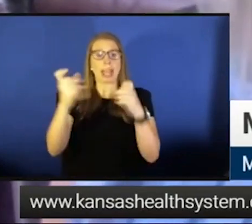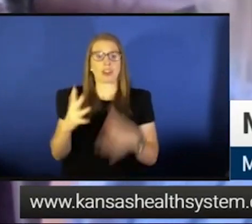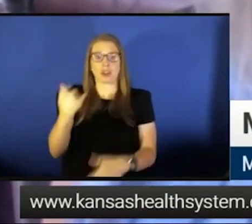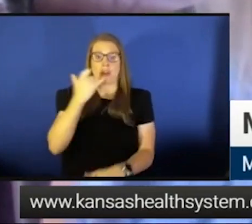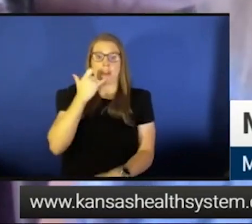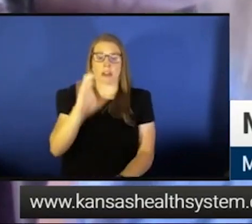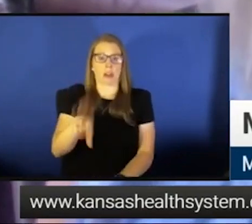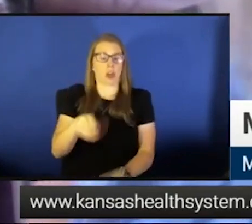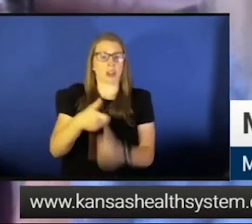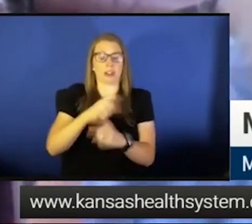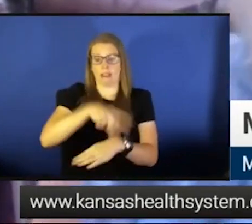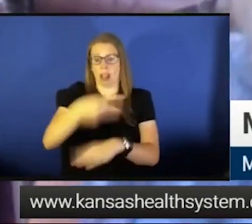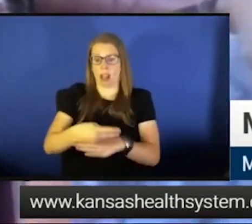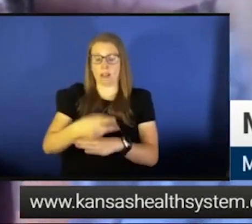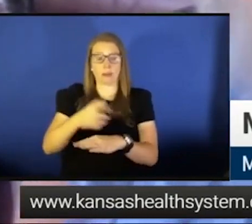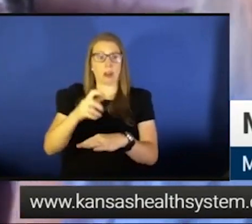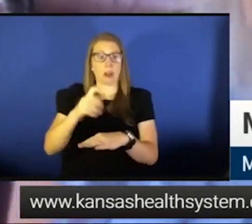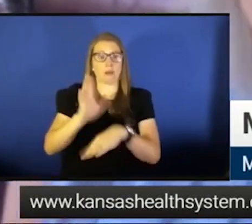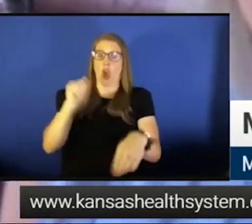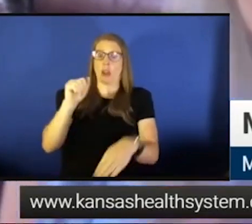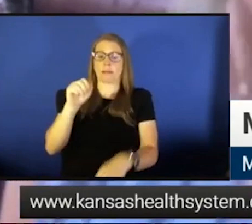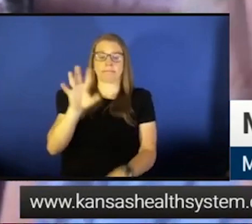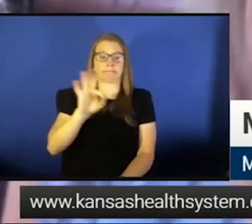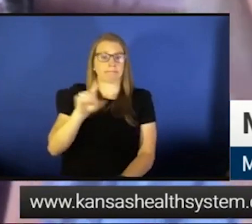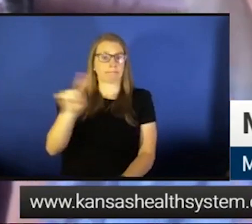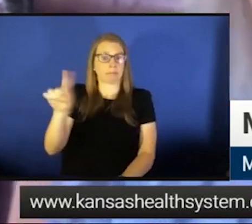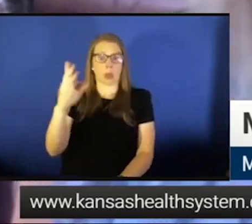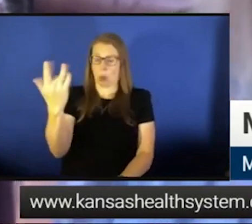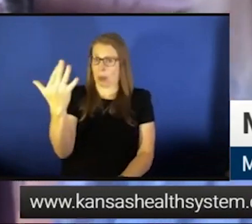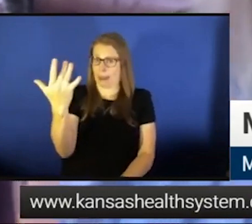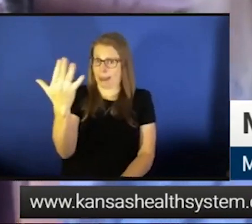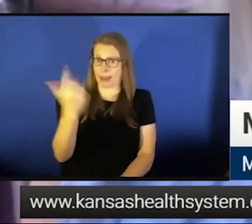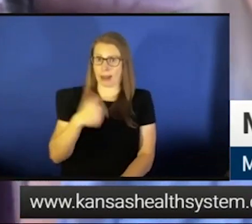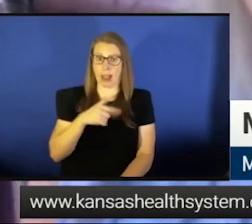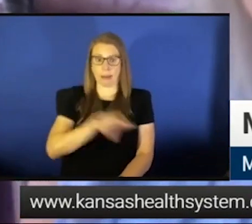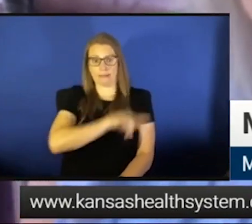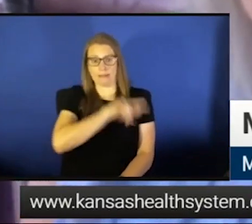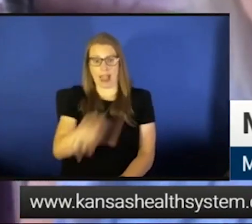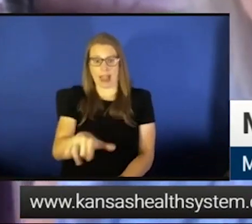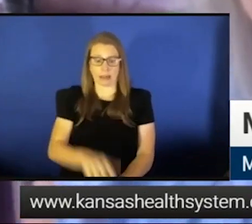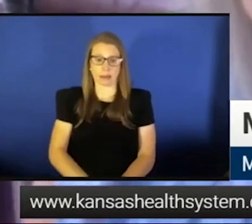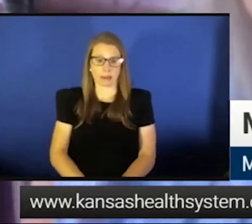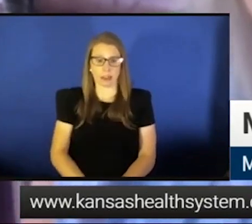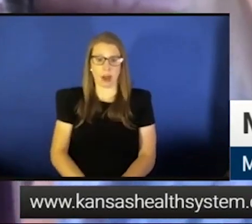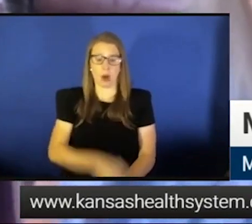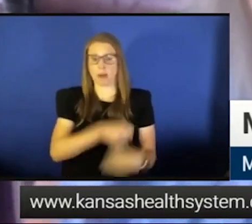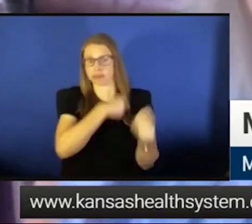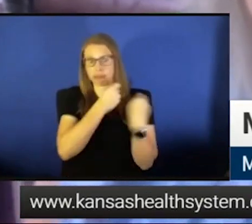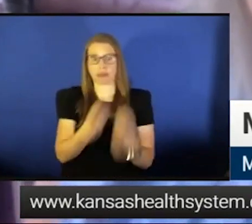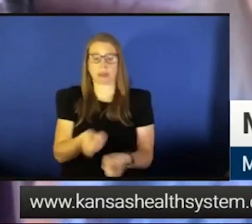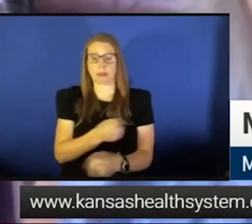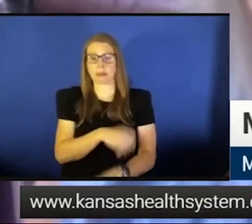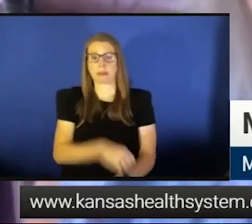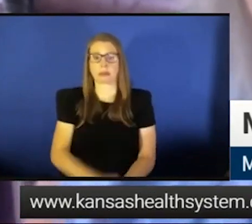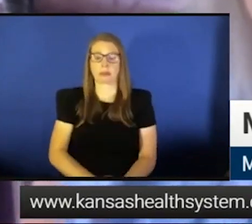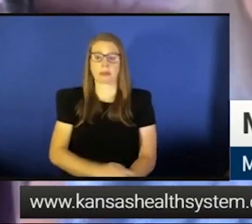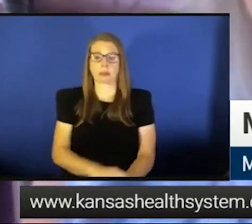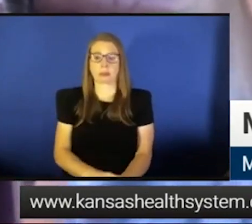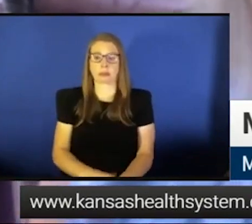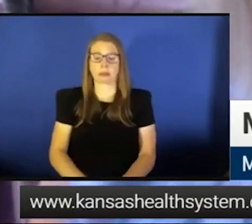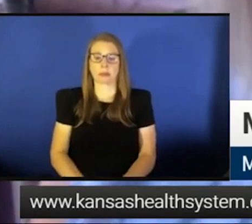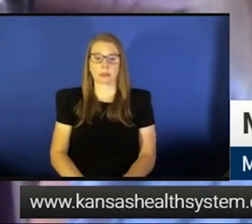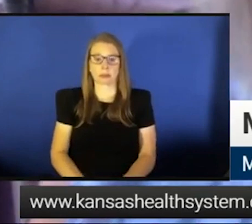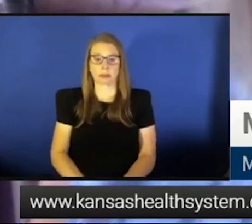she's collapsed. We've called 911. And I said, hold on. I'm flying down there. And I flew down there, and